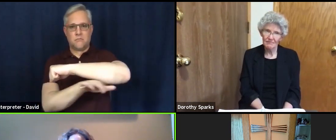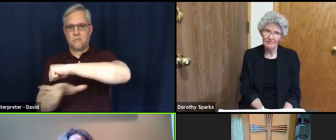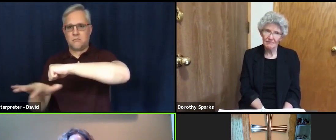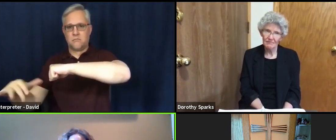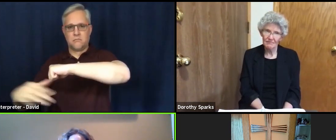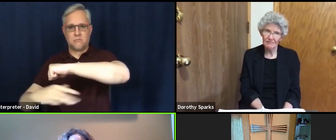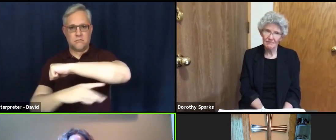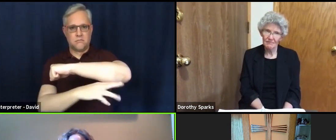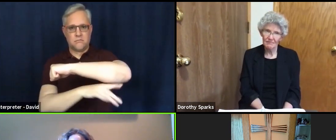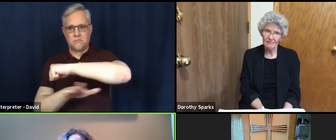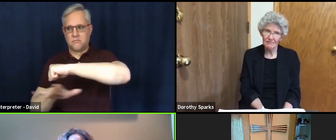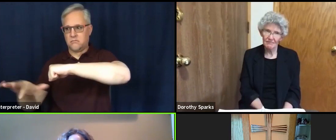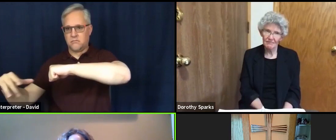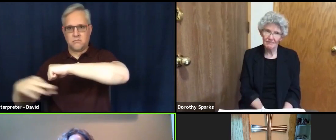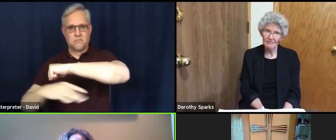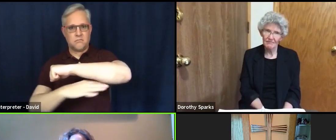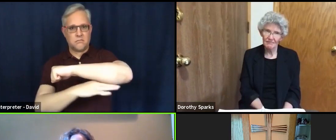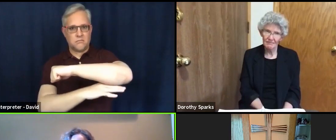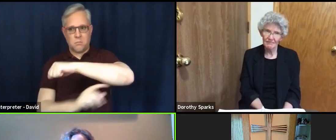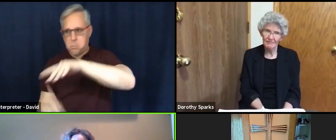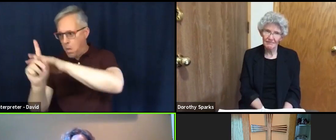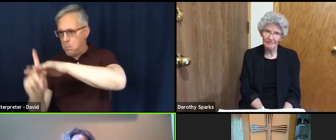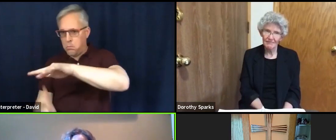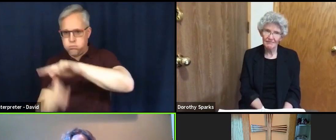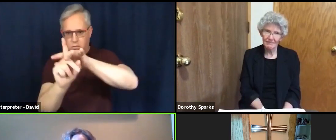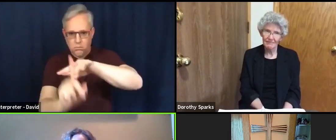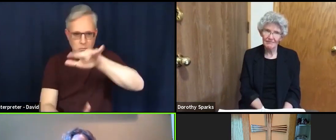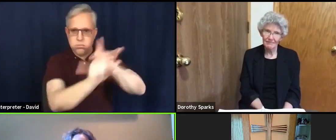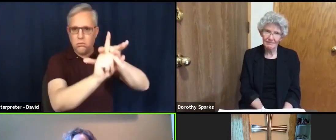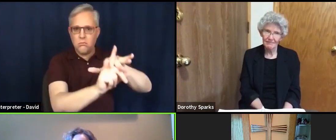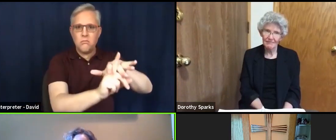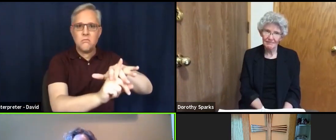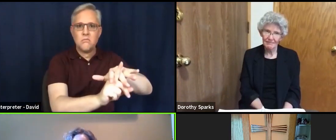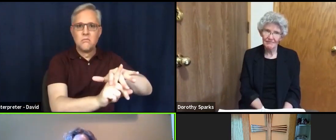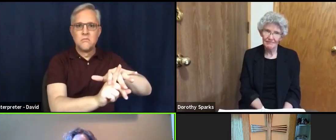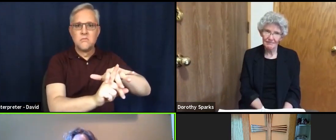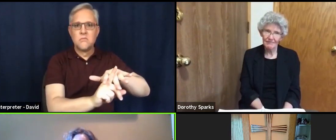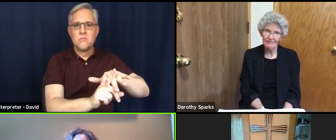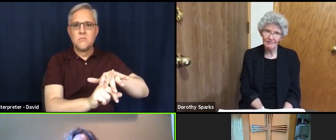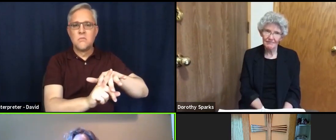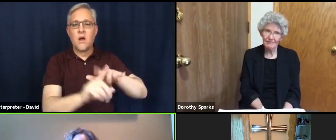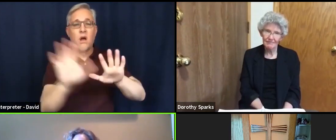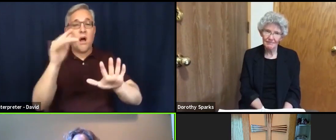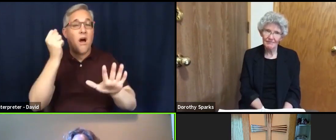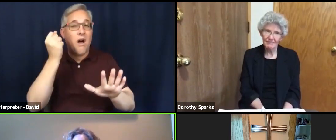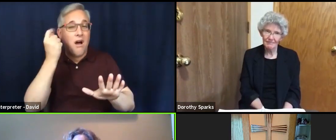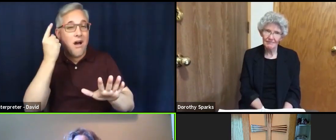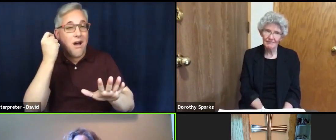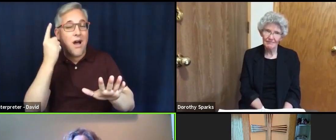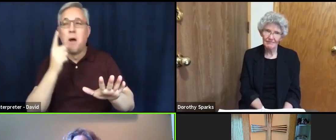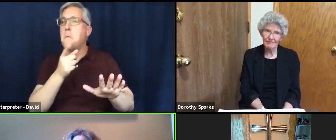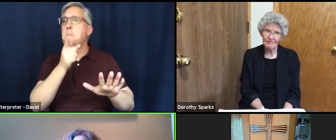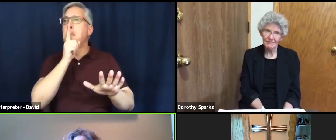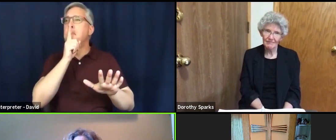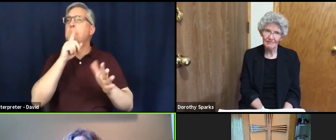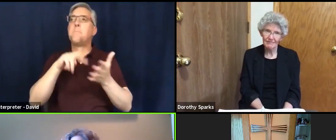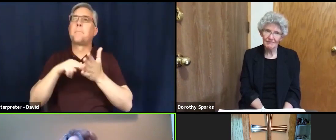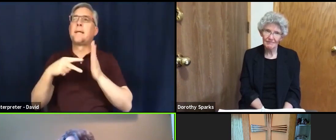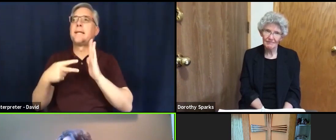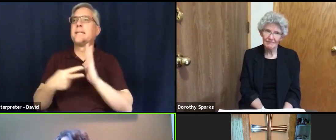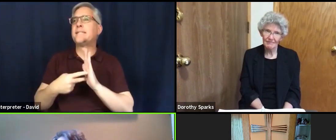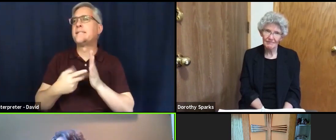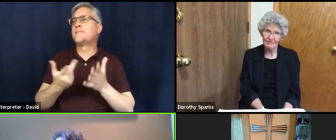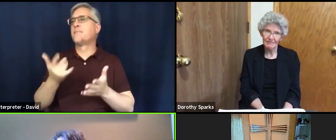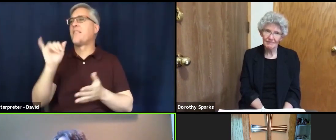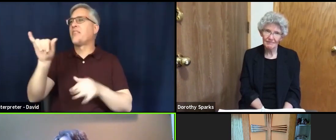And in fact, that racism, it's not just in like the systems and the